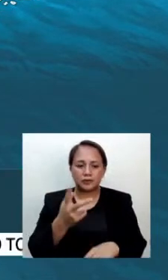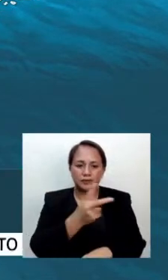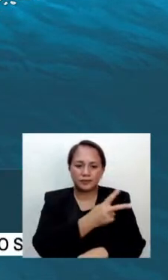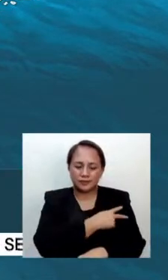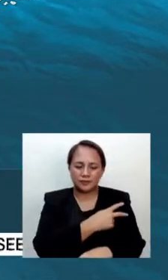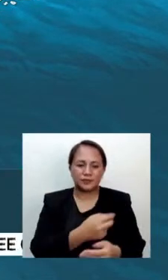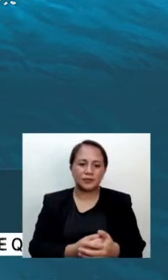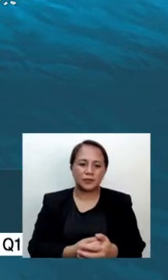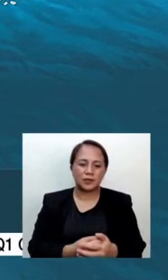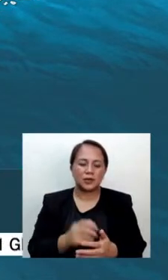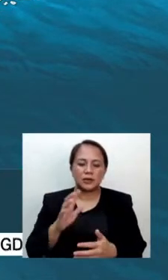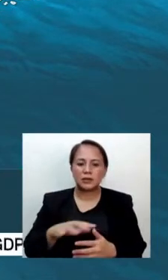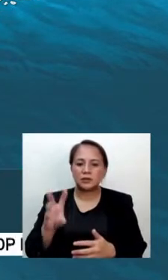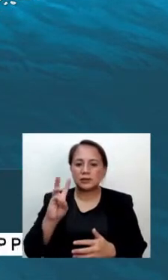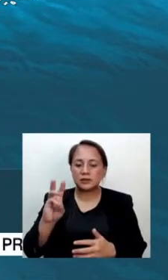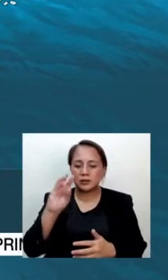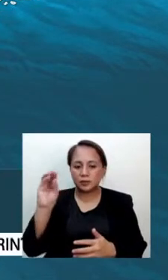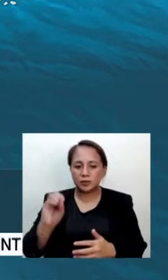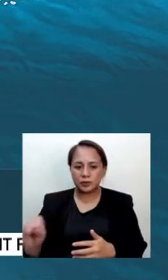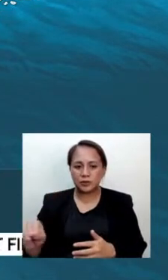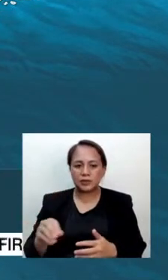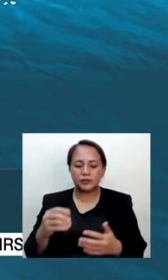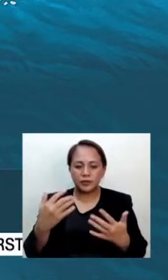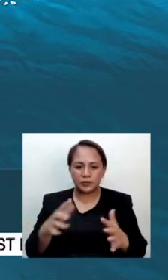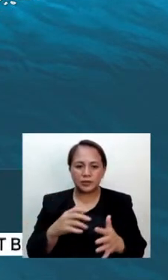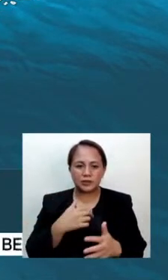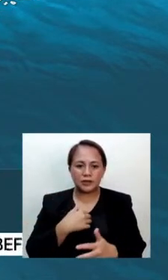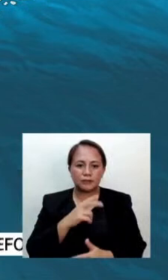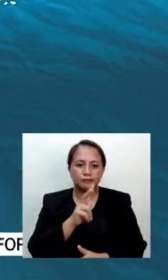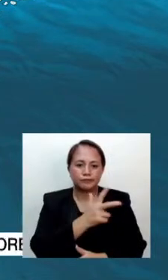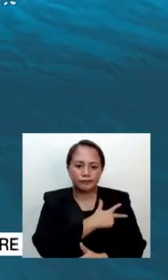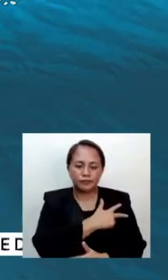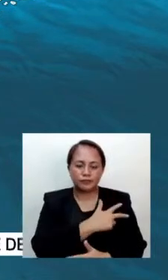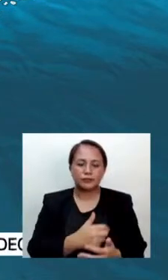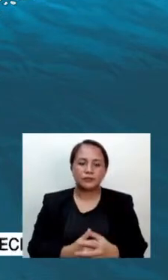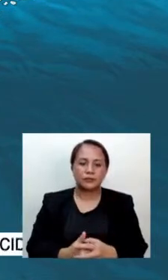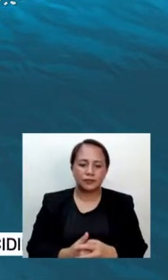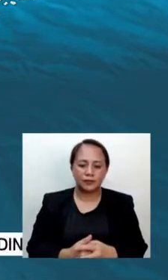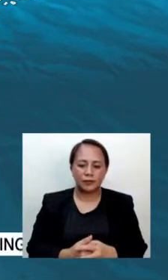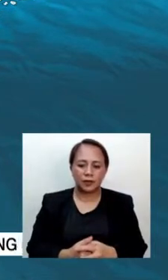while nearly 60% have taken a third shot.